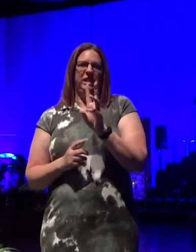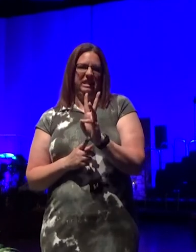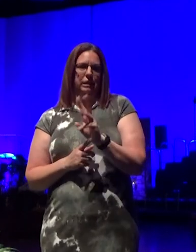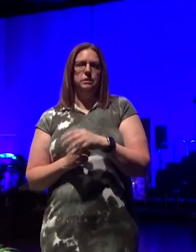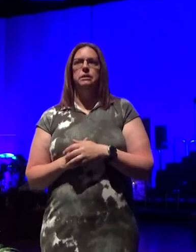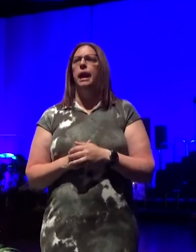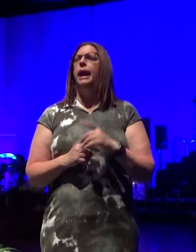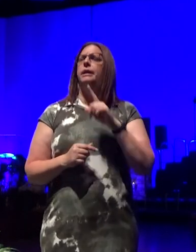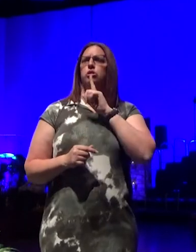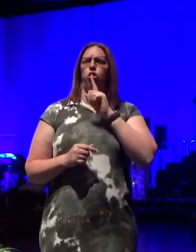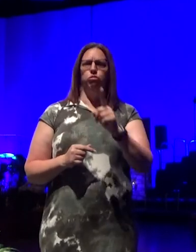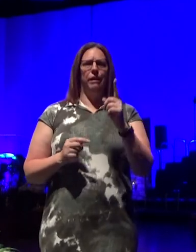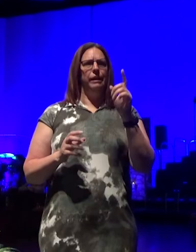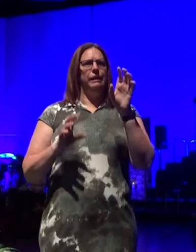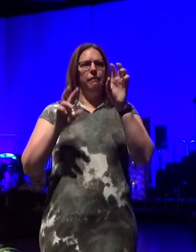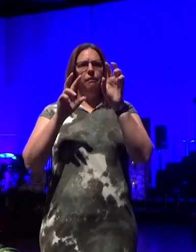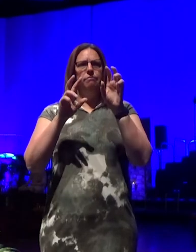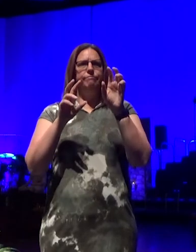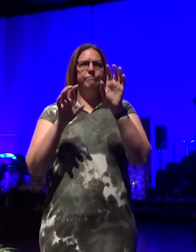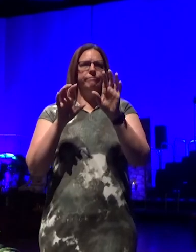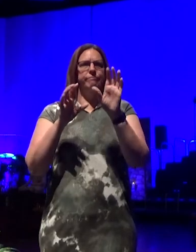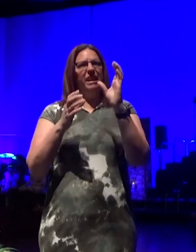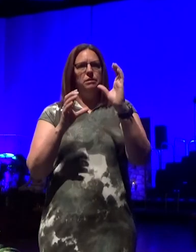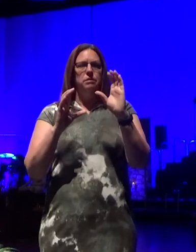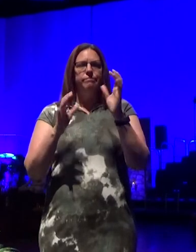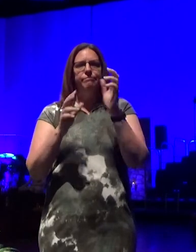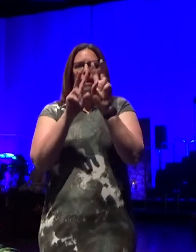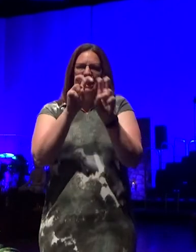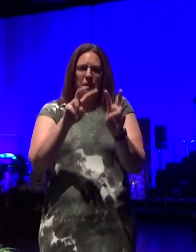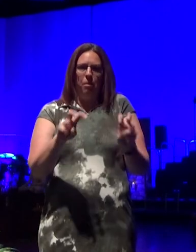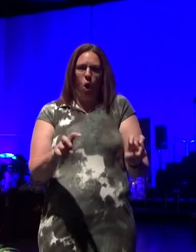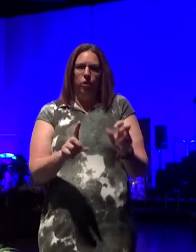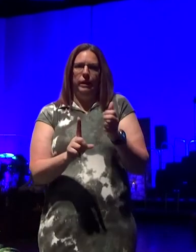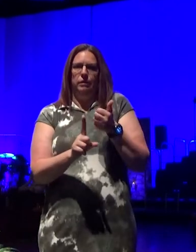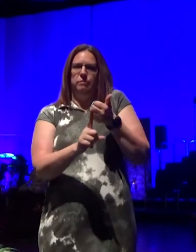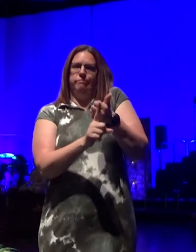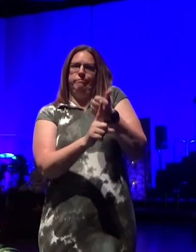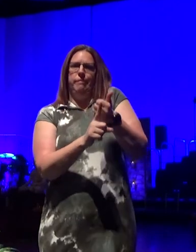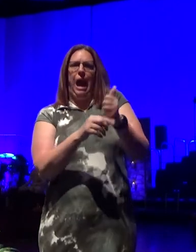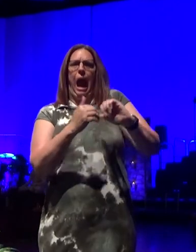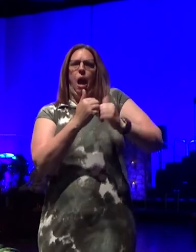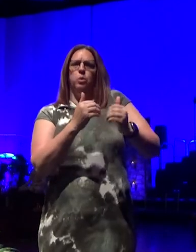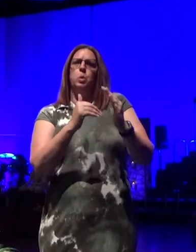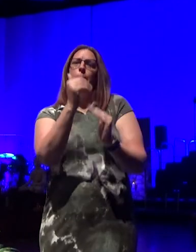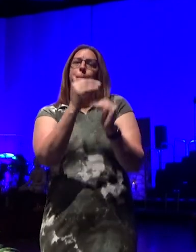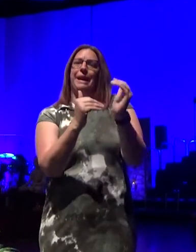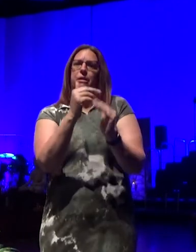spiritual practices and how to build a spiritual practice that works for you. So I'm looking forward to teaching that class.